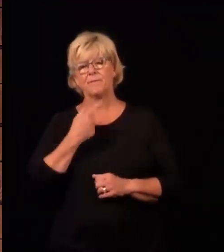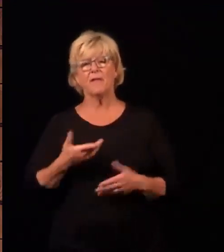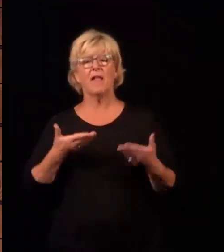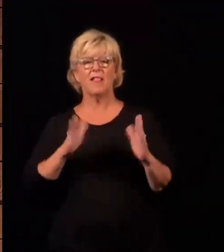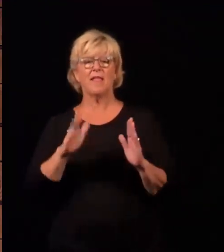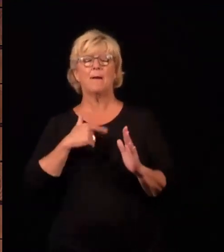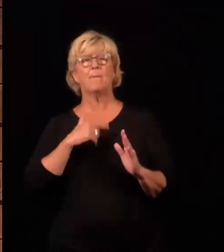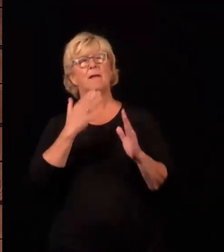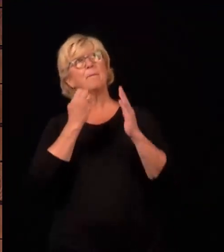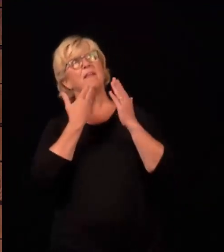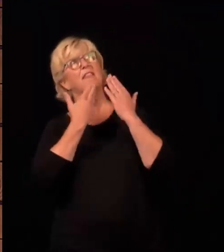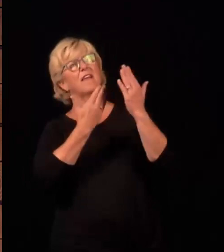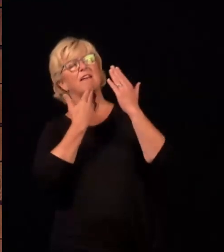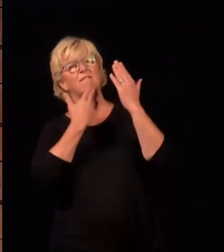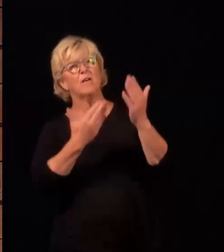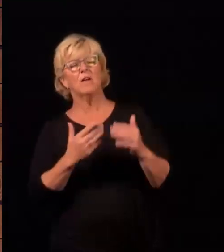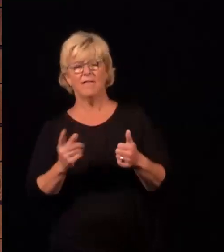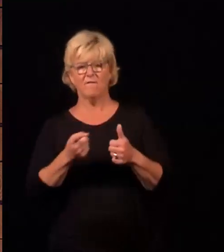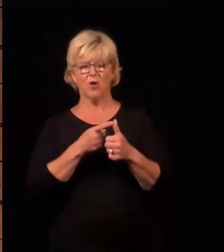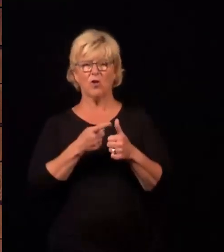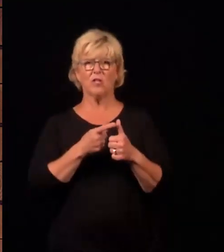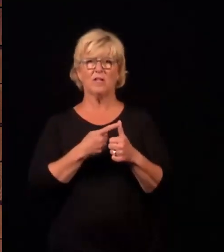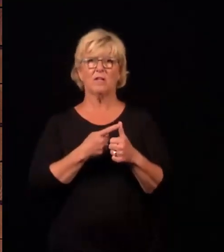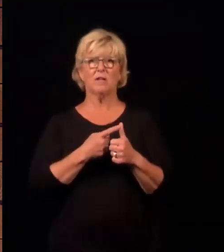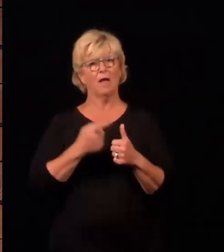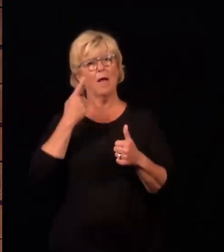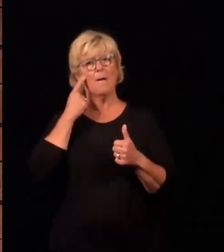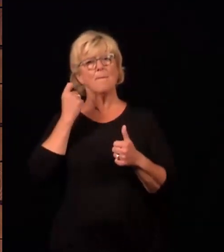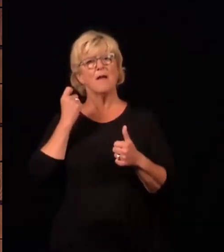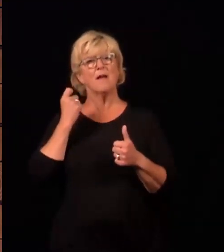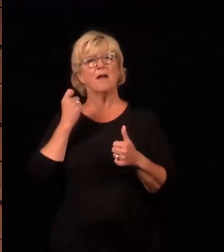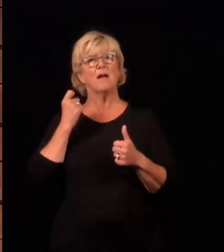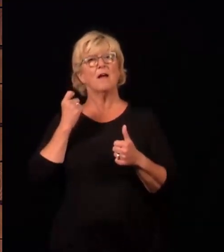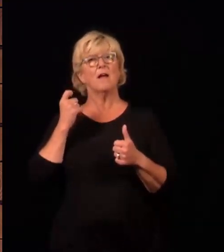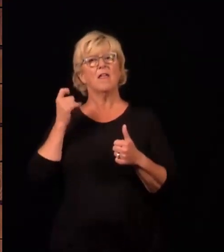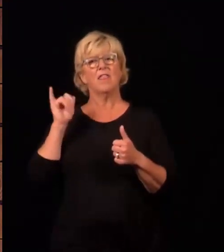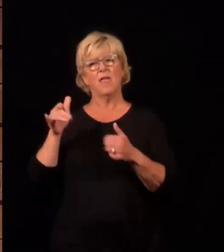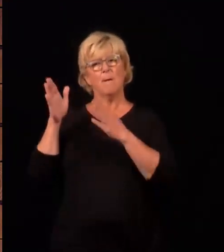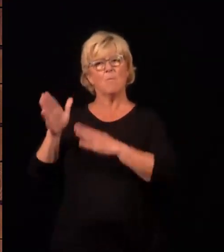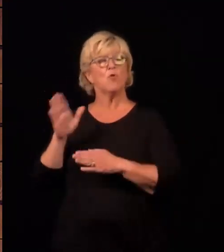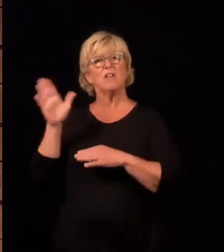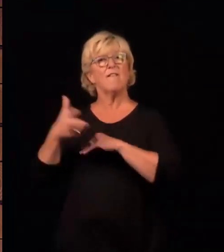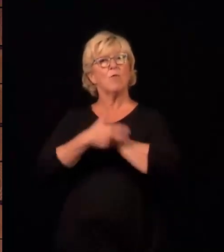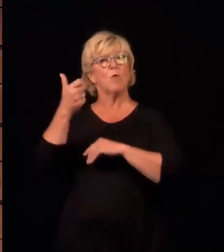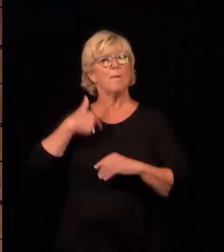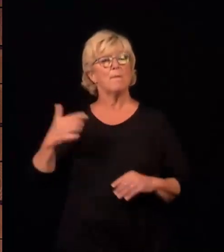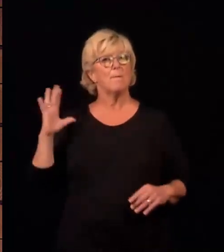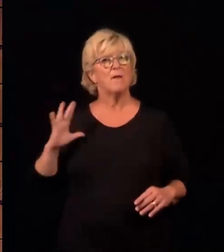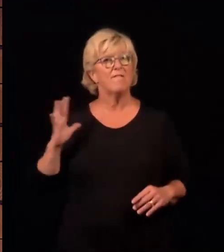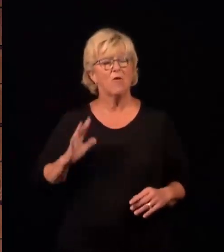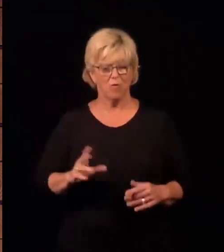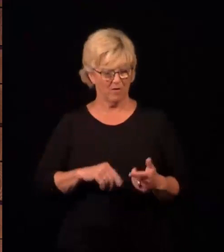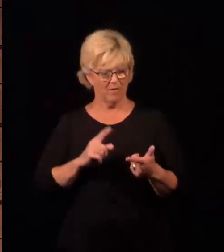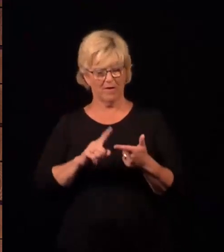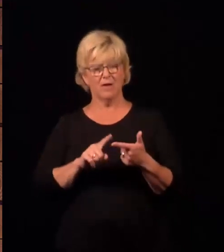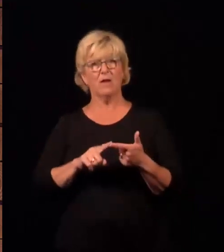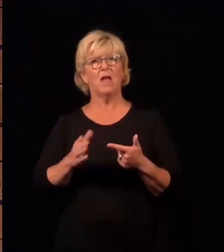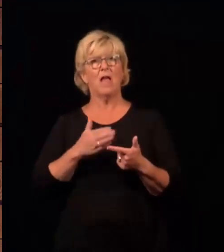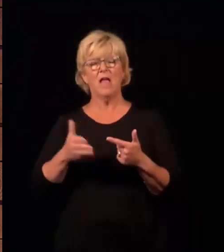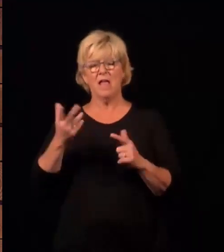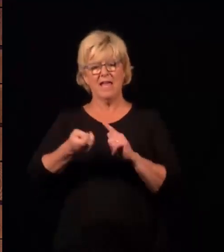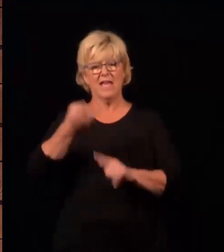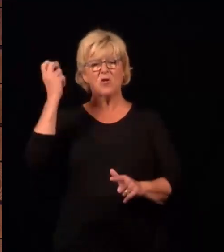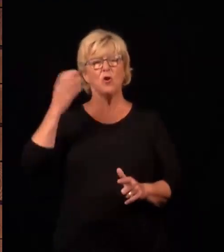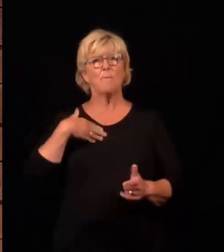"Let me be thankful. First, because he never robbed me before. Second, because although he took